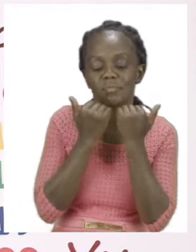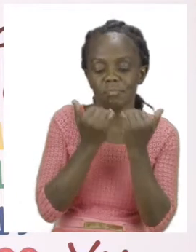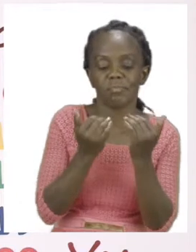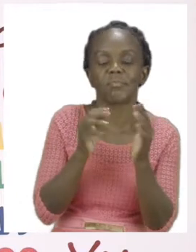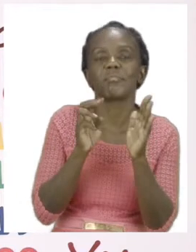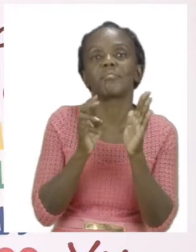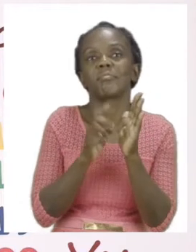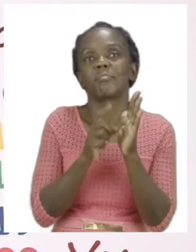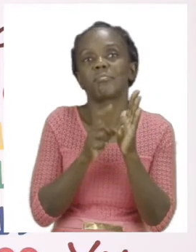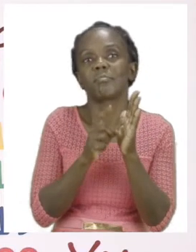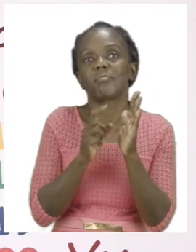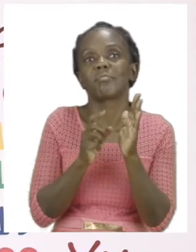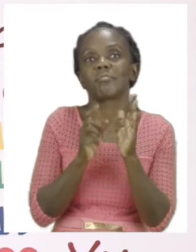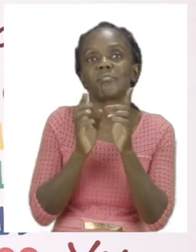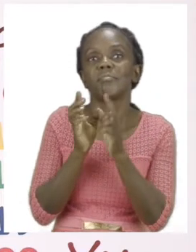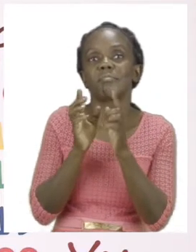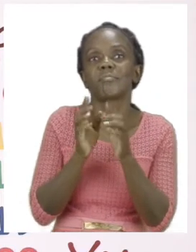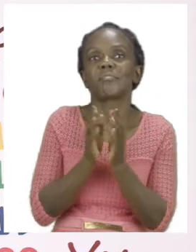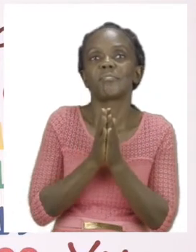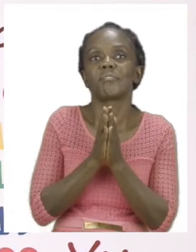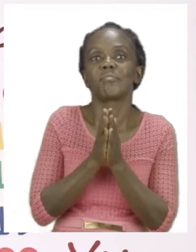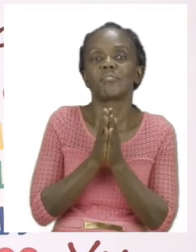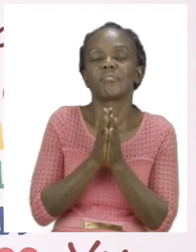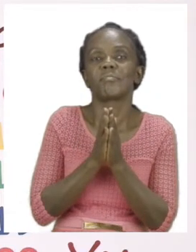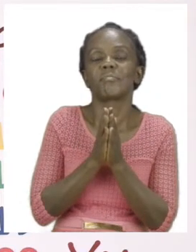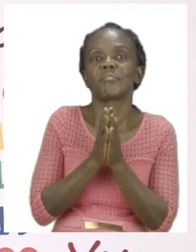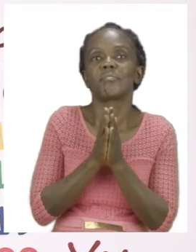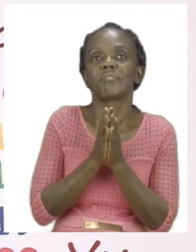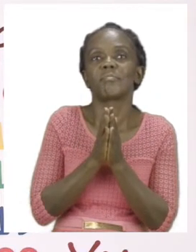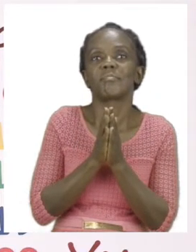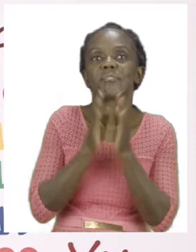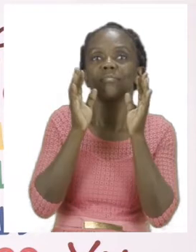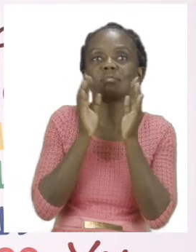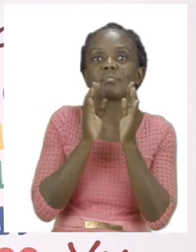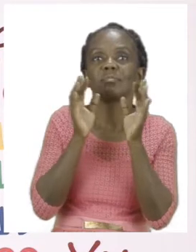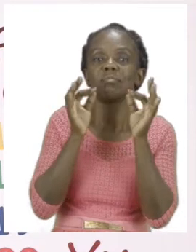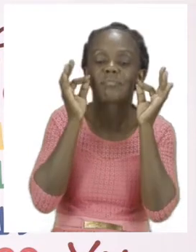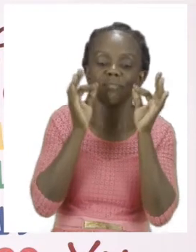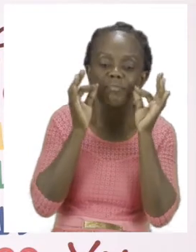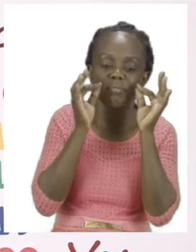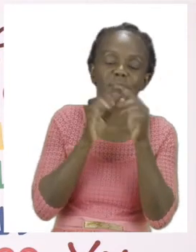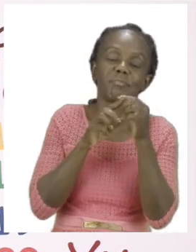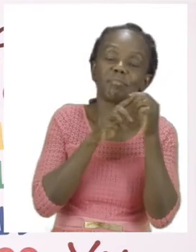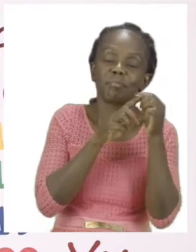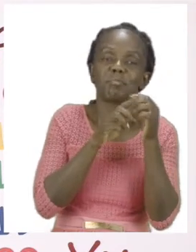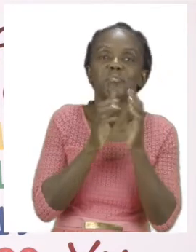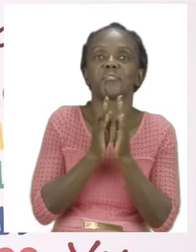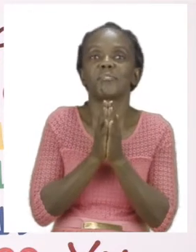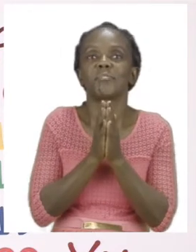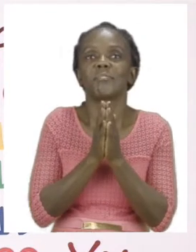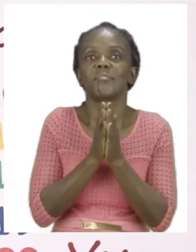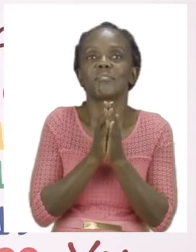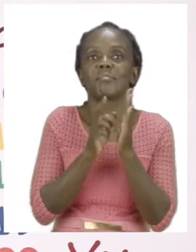sanitize. So let us take our sanitizer, put a little bit in our hand, and let's sing our special sanitizing song.